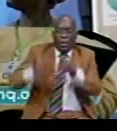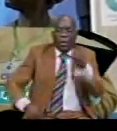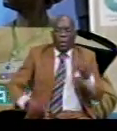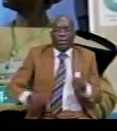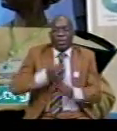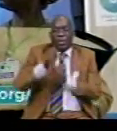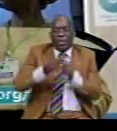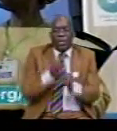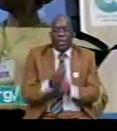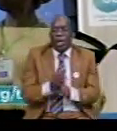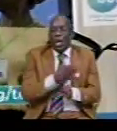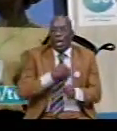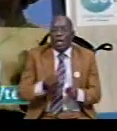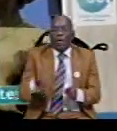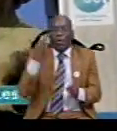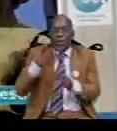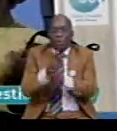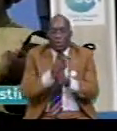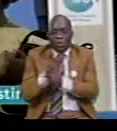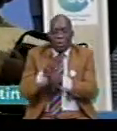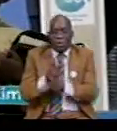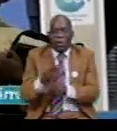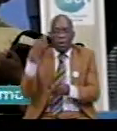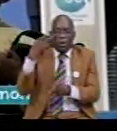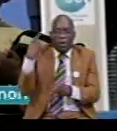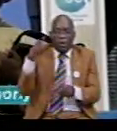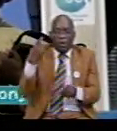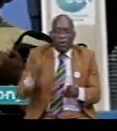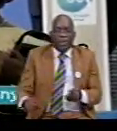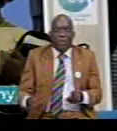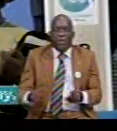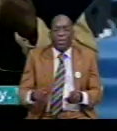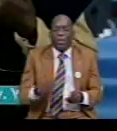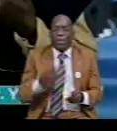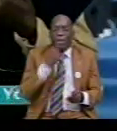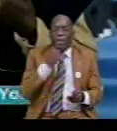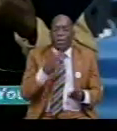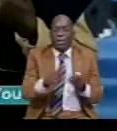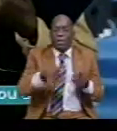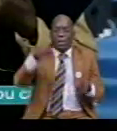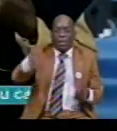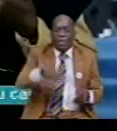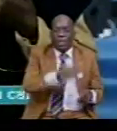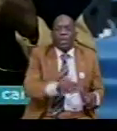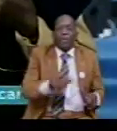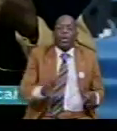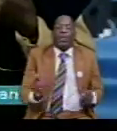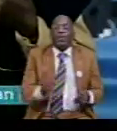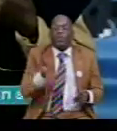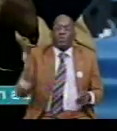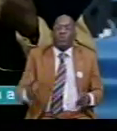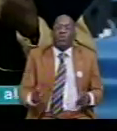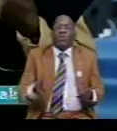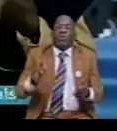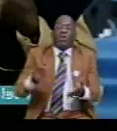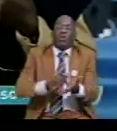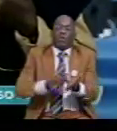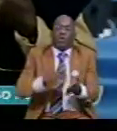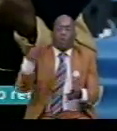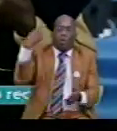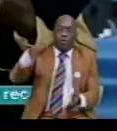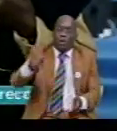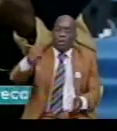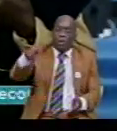ntoju ni mo tin mo ma o de ndun mi mo jadijadi ni mo npe mo nlogun jedi ti ma fe dide yo dogun igba to wa